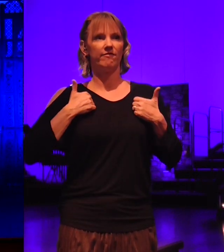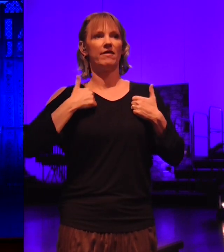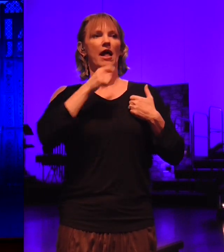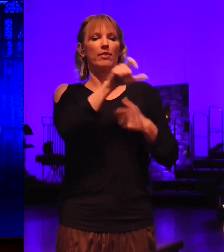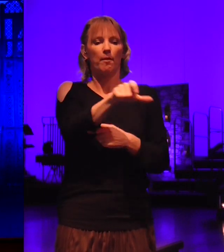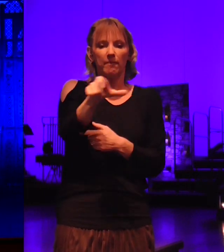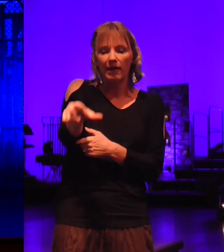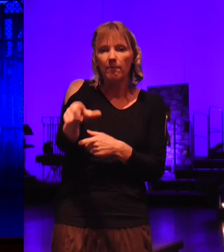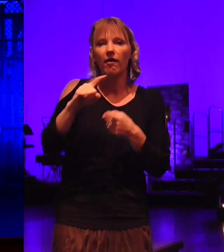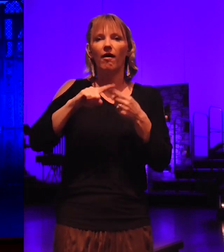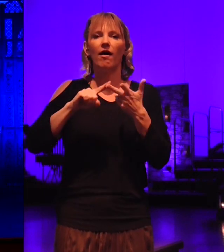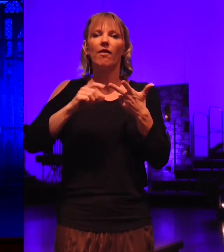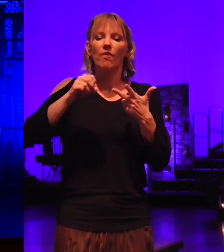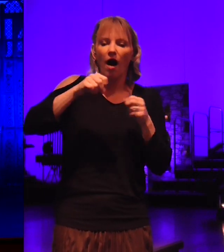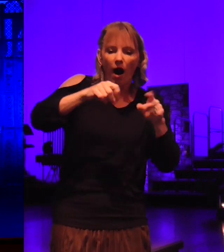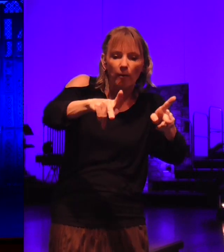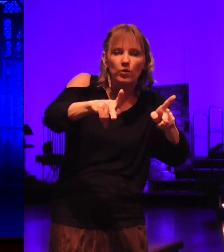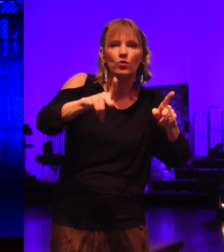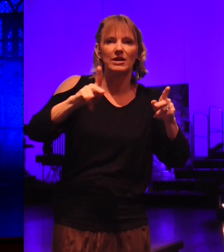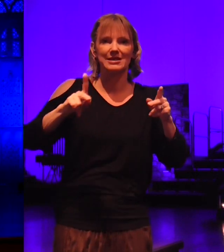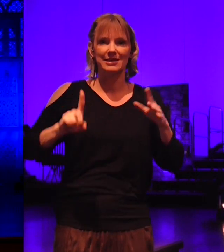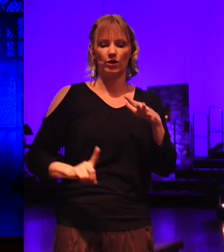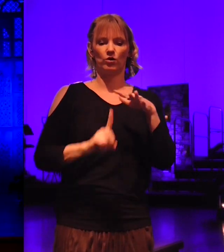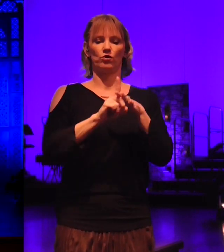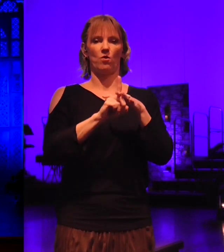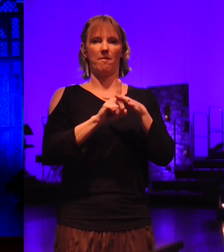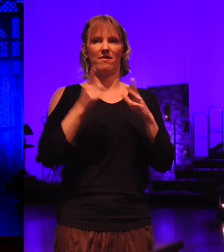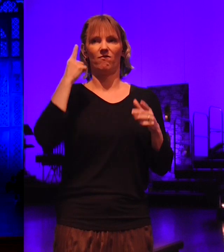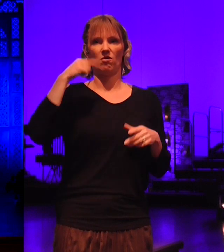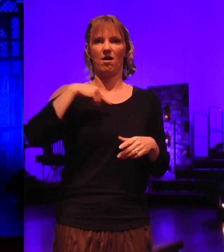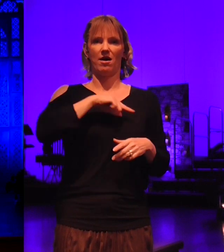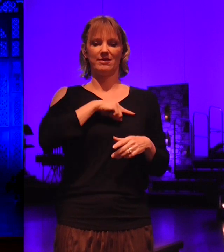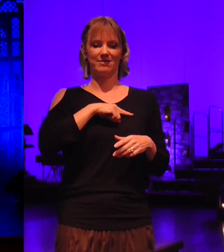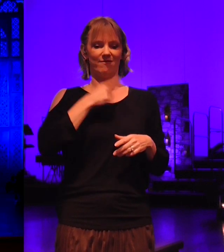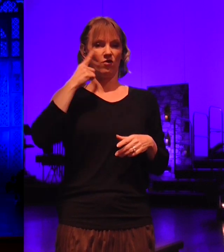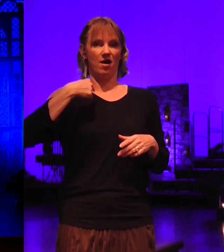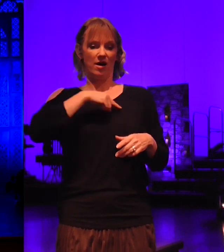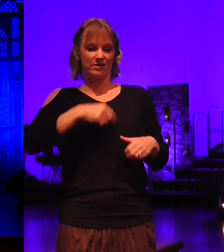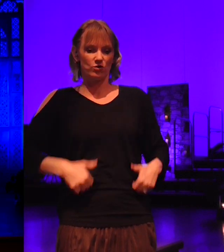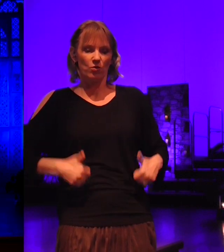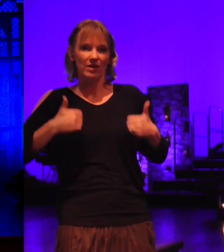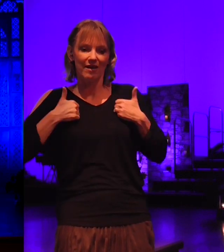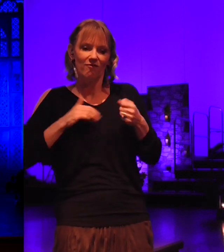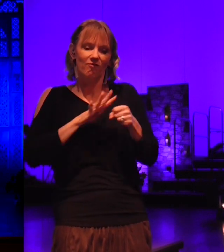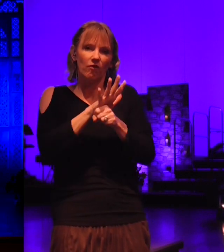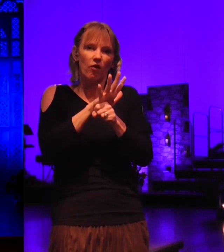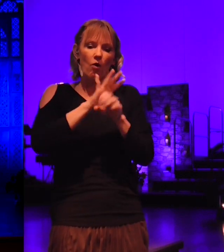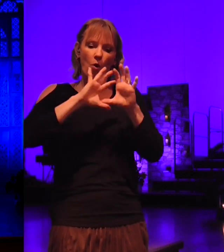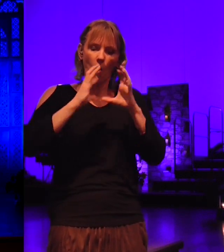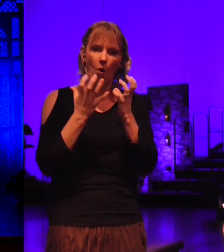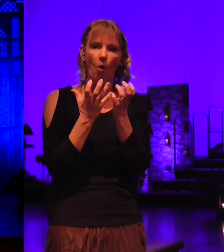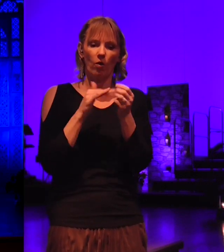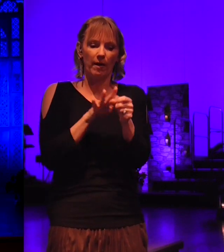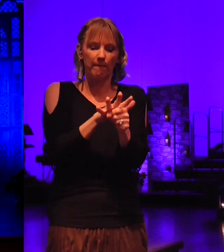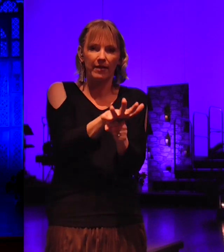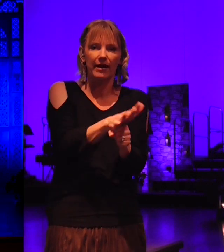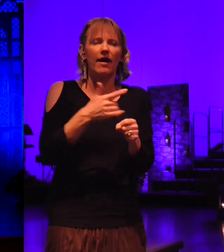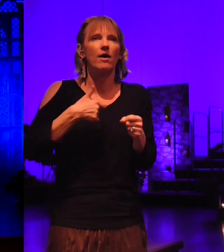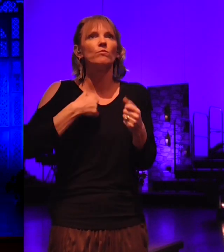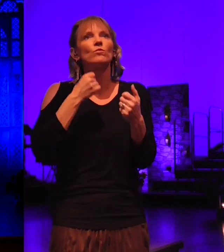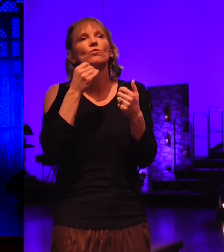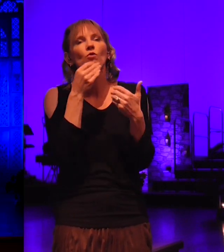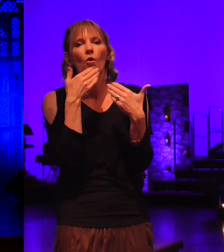and the opportunities that are presented to us to live fully and wholly and completely. And I'm so